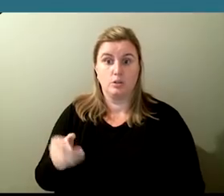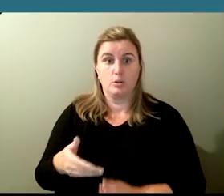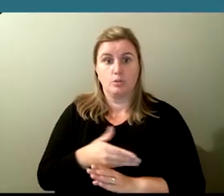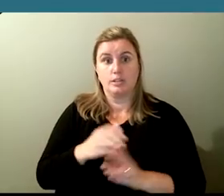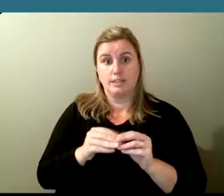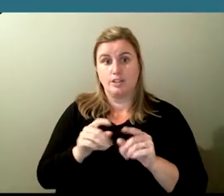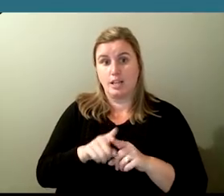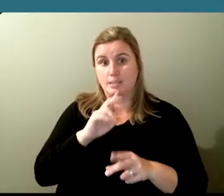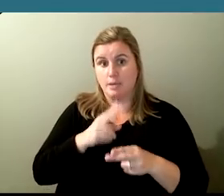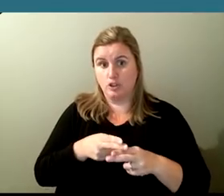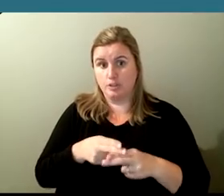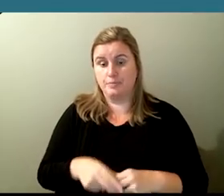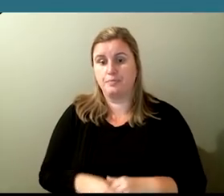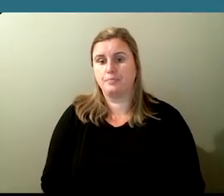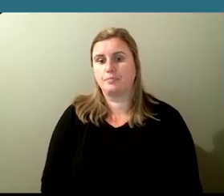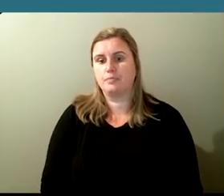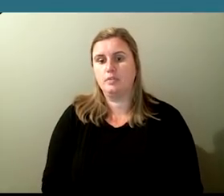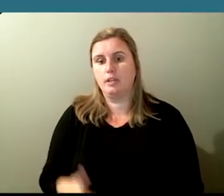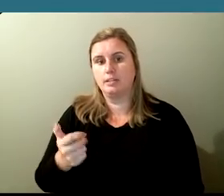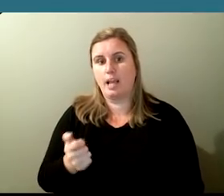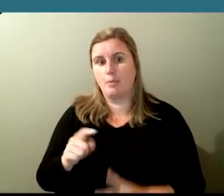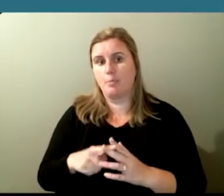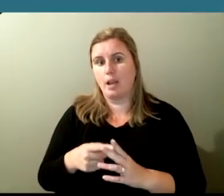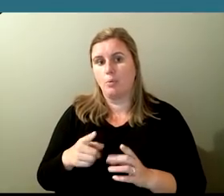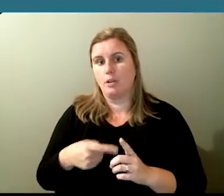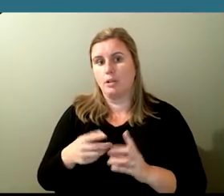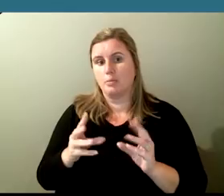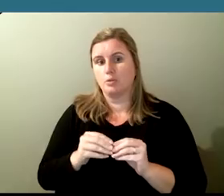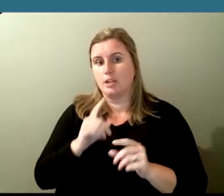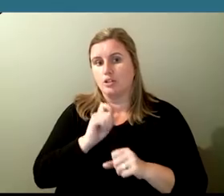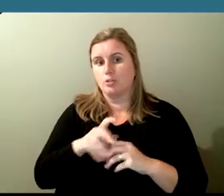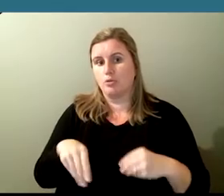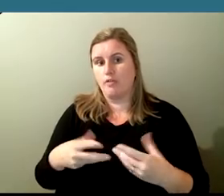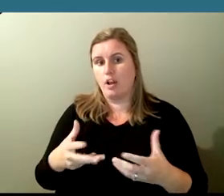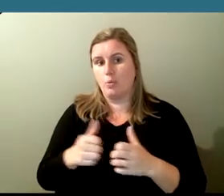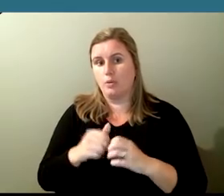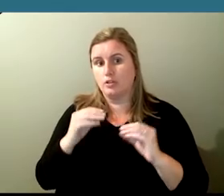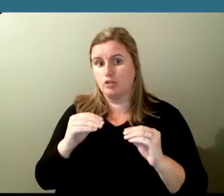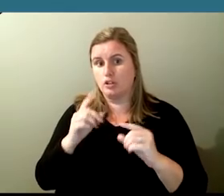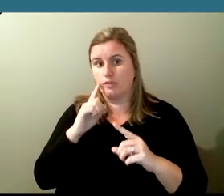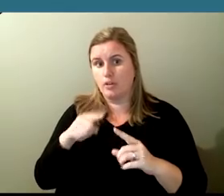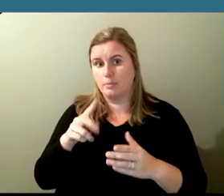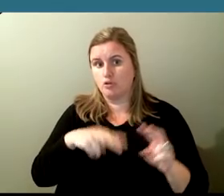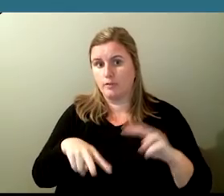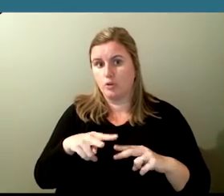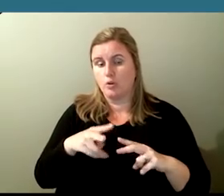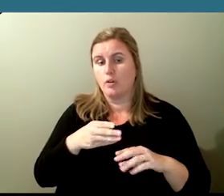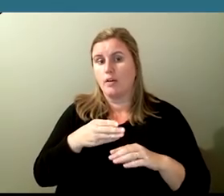mentioned. So timer began when the participant was actually provided with instructions for them to review. Following